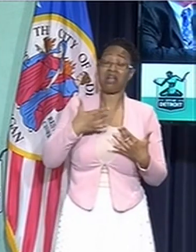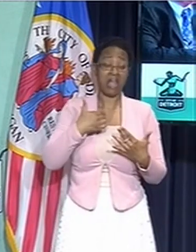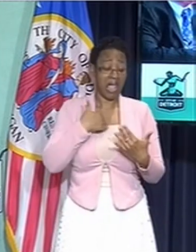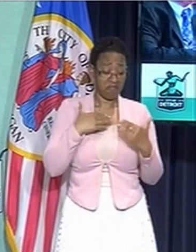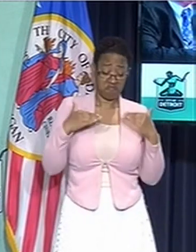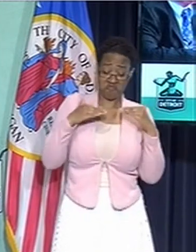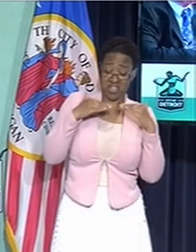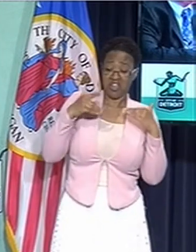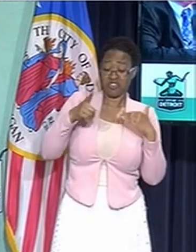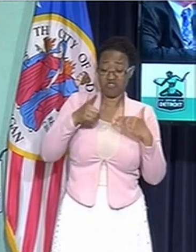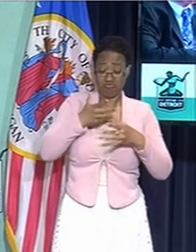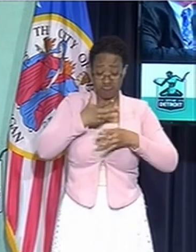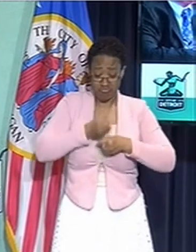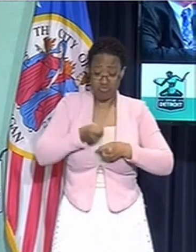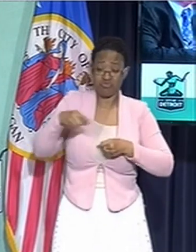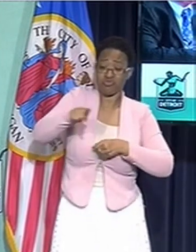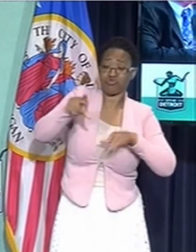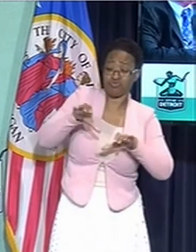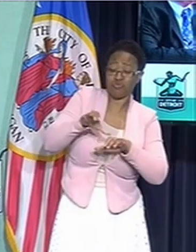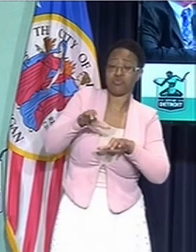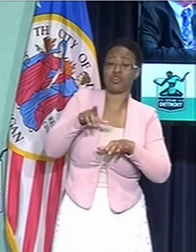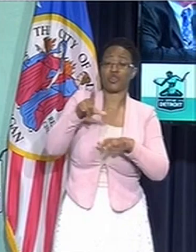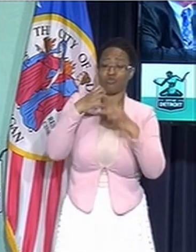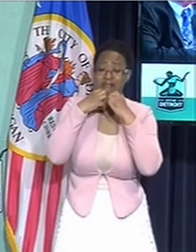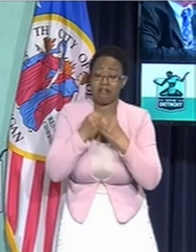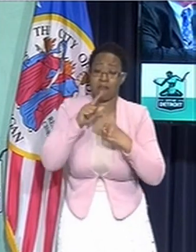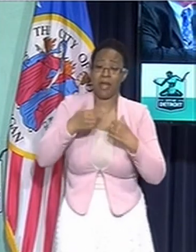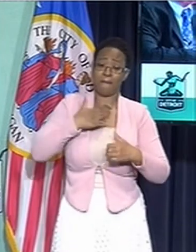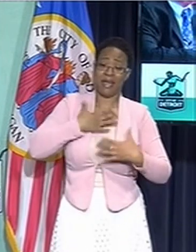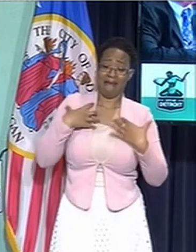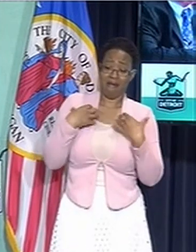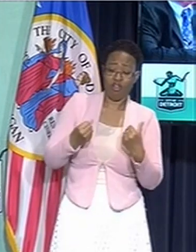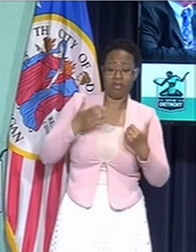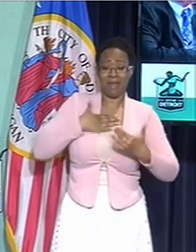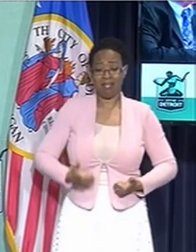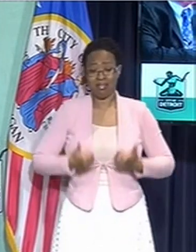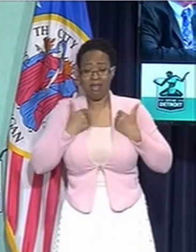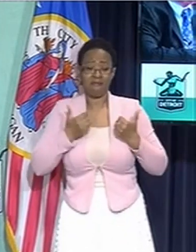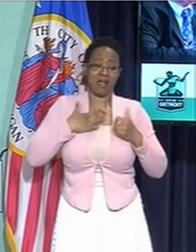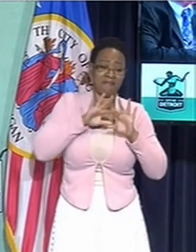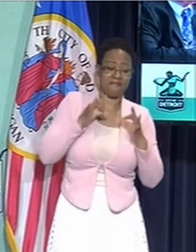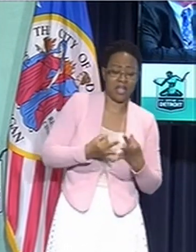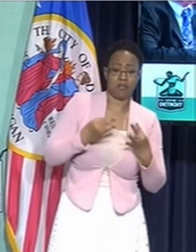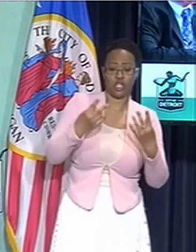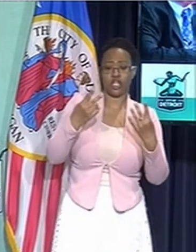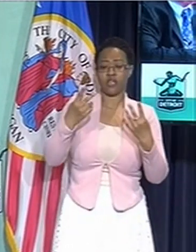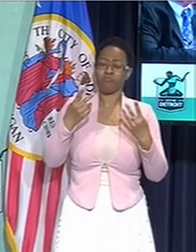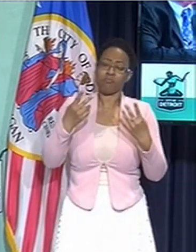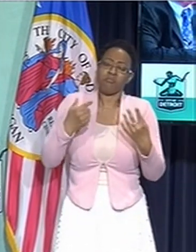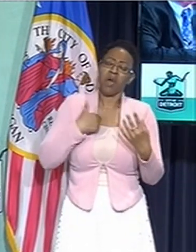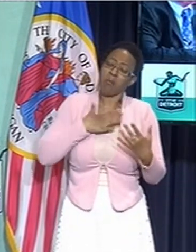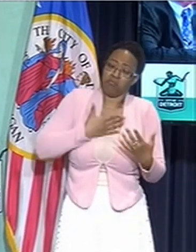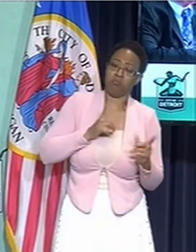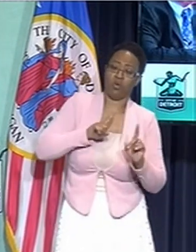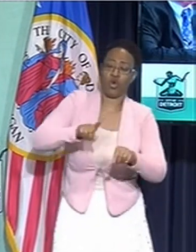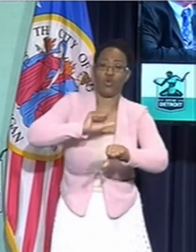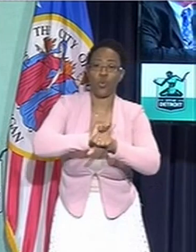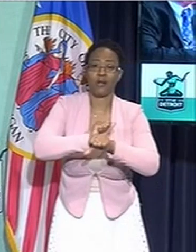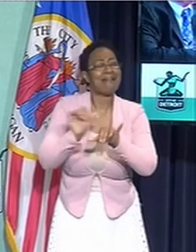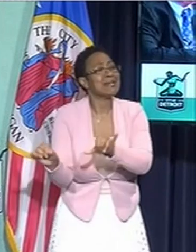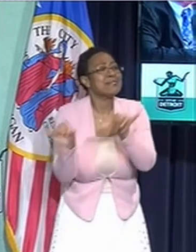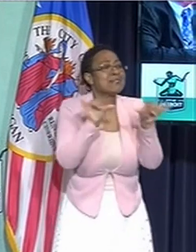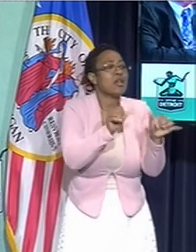they'll stand up and say, the city cared about me and they watched out for me. And I think private companies, what we're